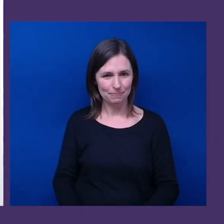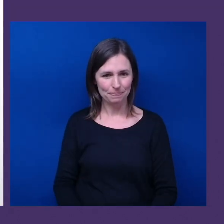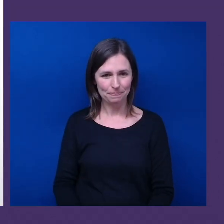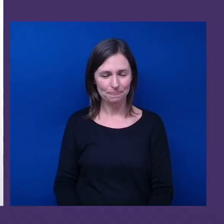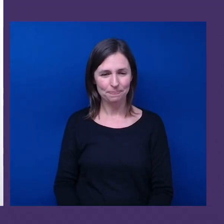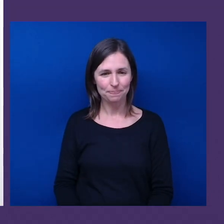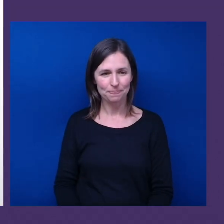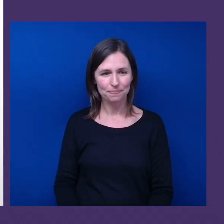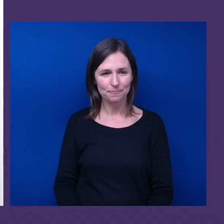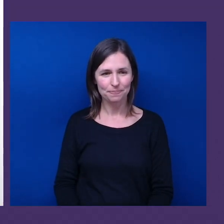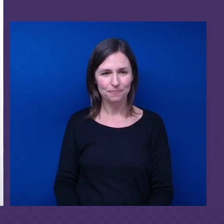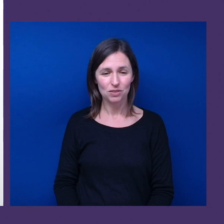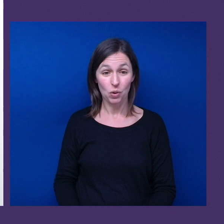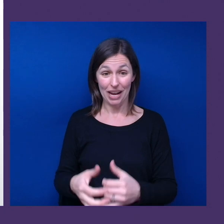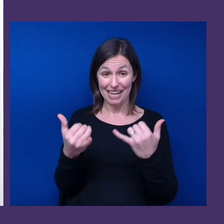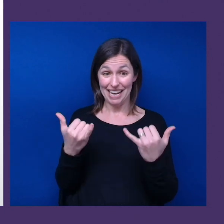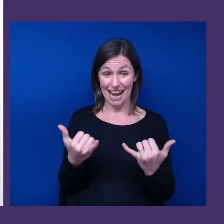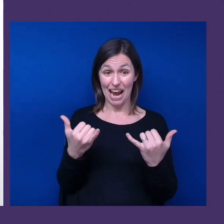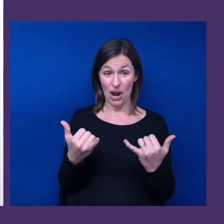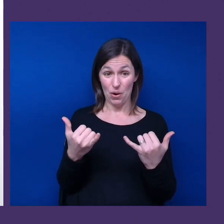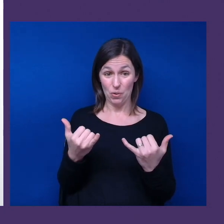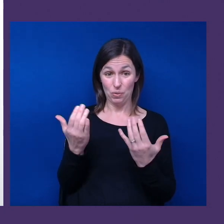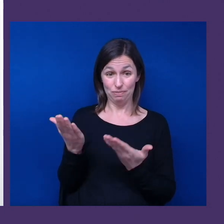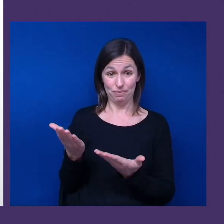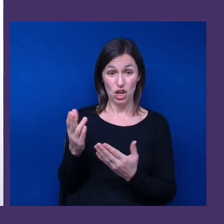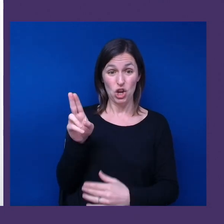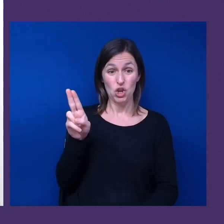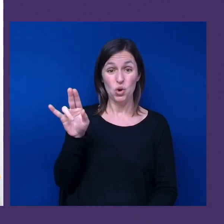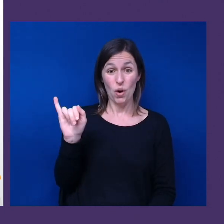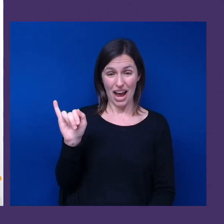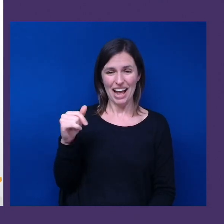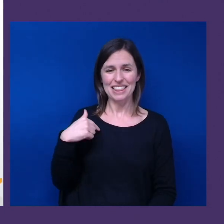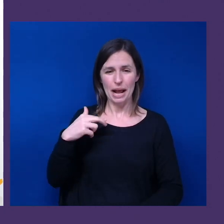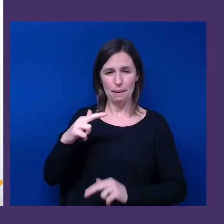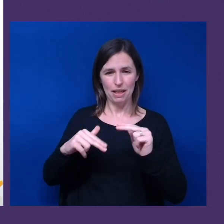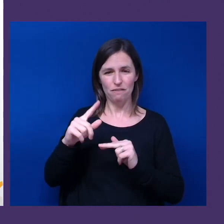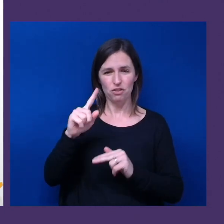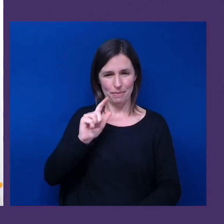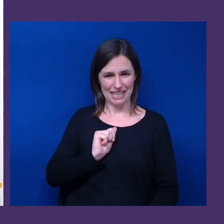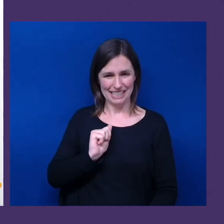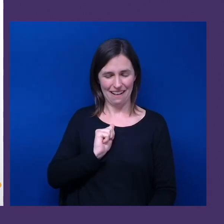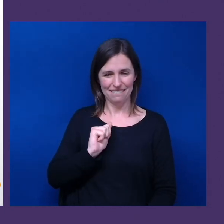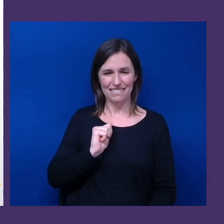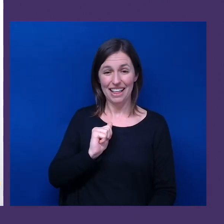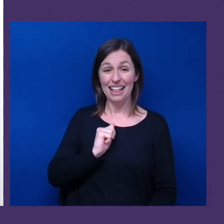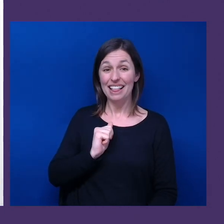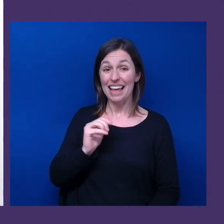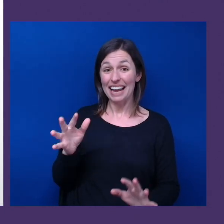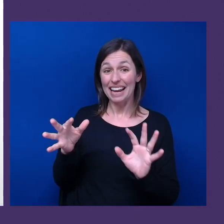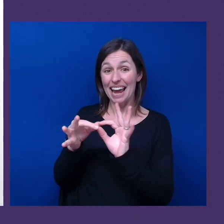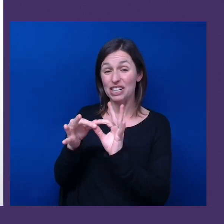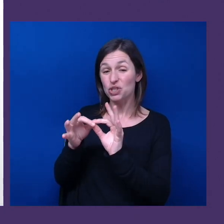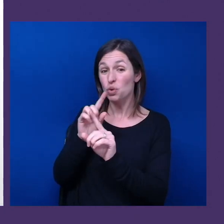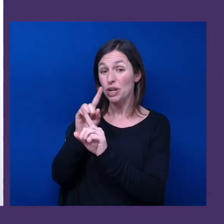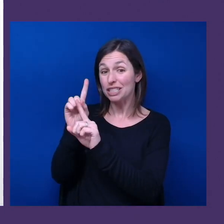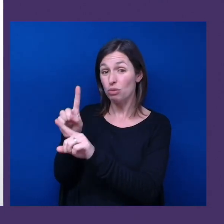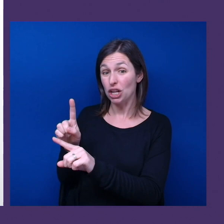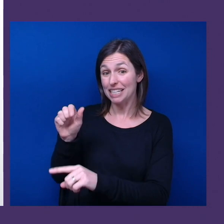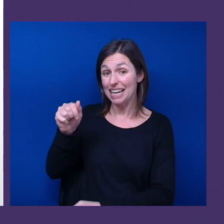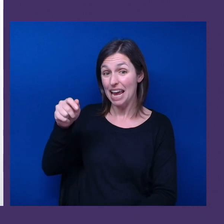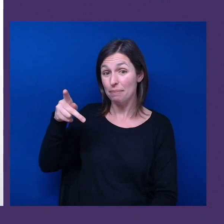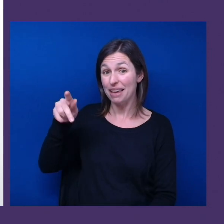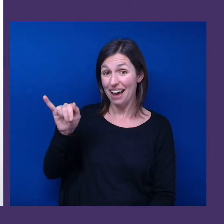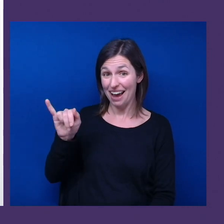Now I'm in a UI that I've built for myself that's connected to the Responses API agent, coming soon to